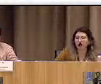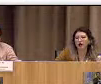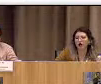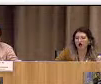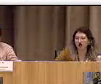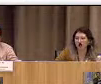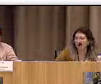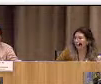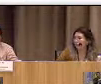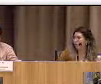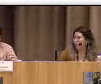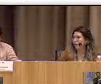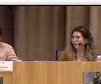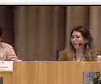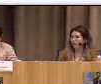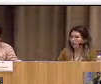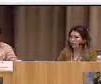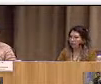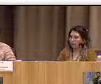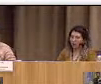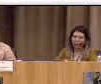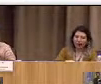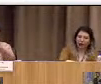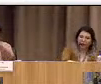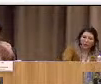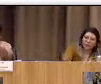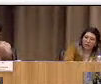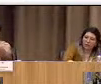over 1,000 beds.